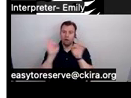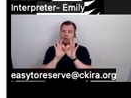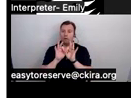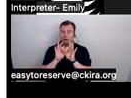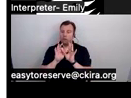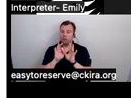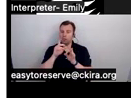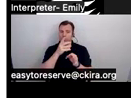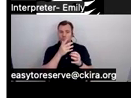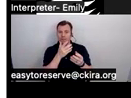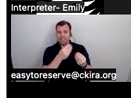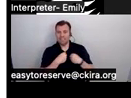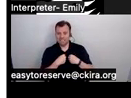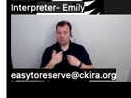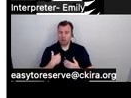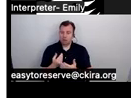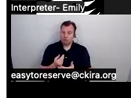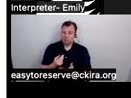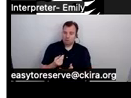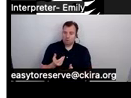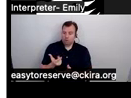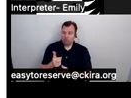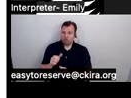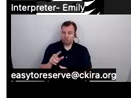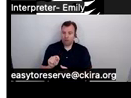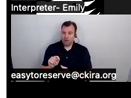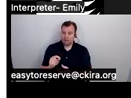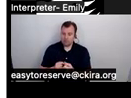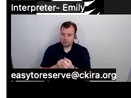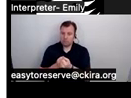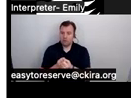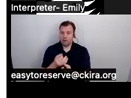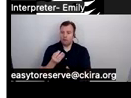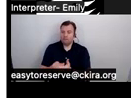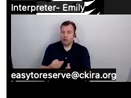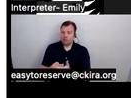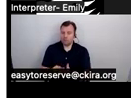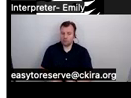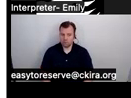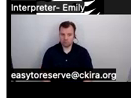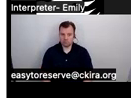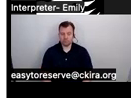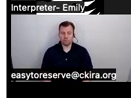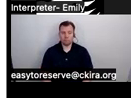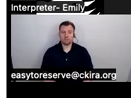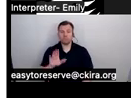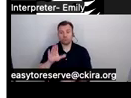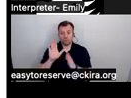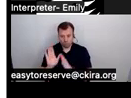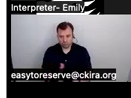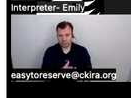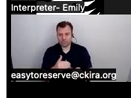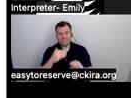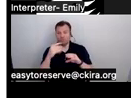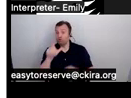to get your grants funded. Okay, so keep that in mind. Prepare for that discussion. Email before